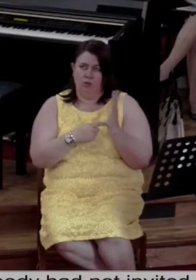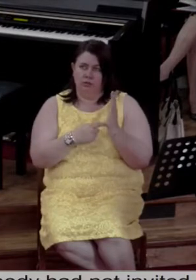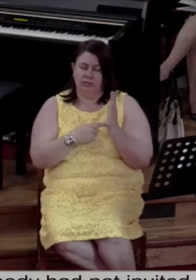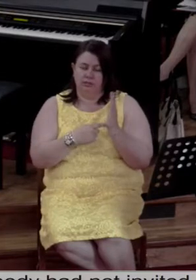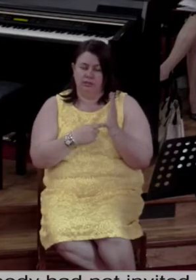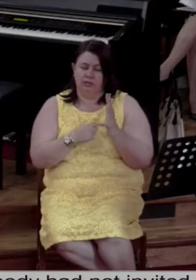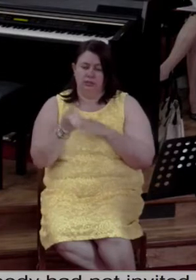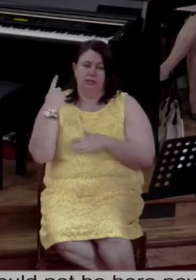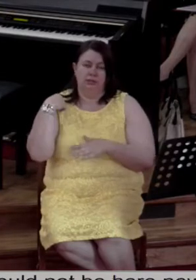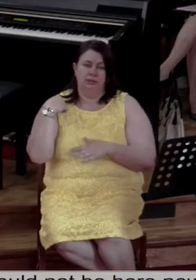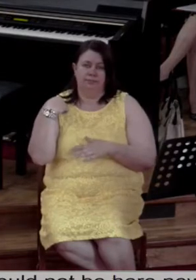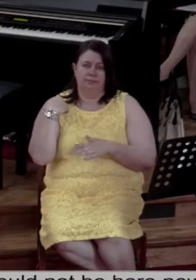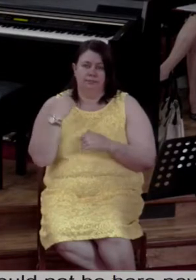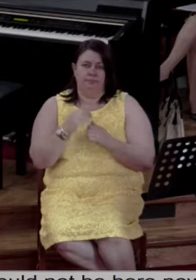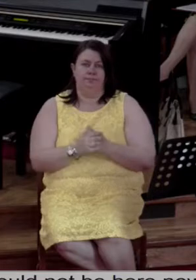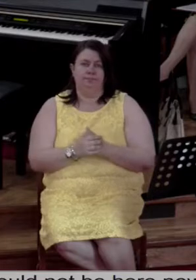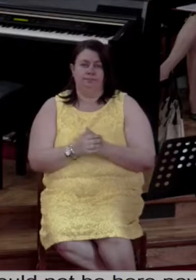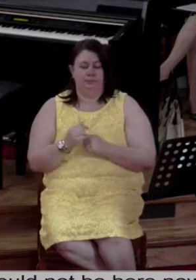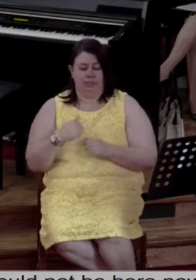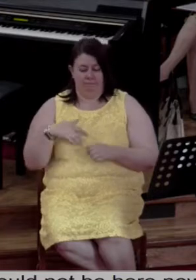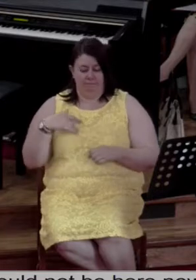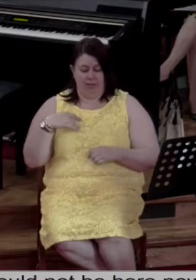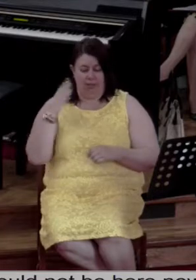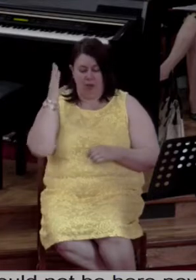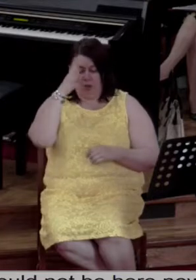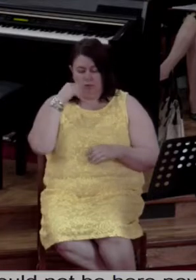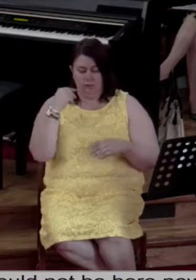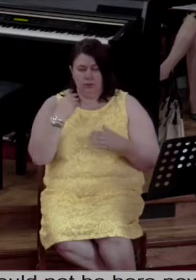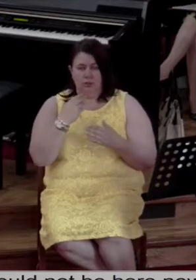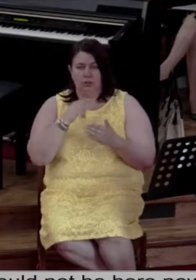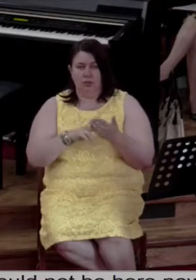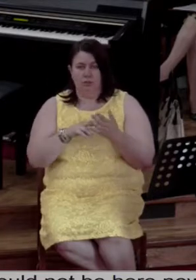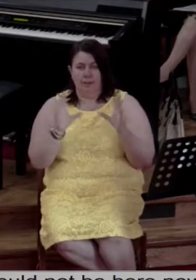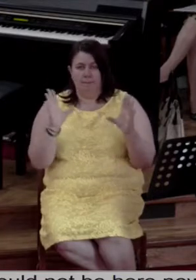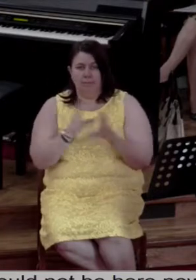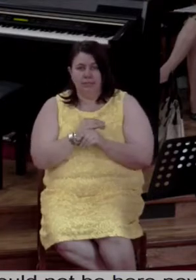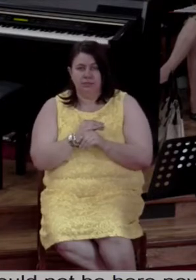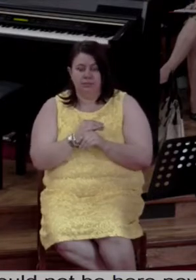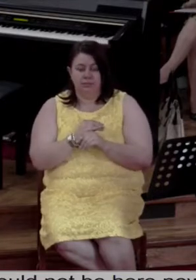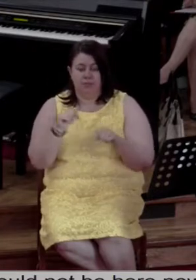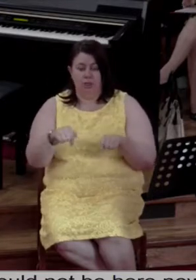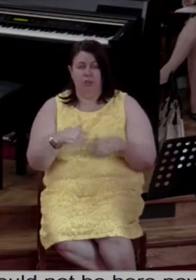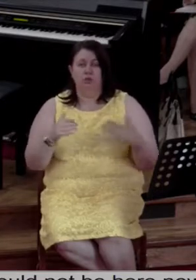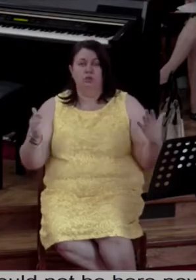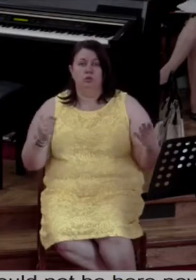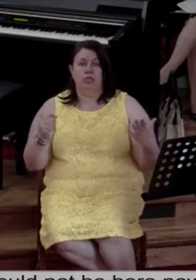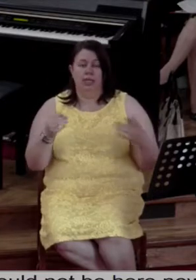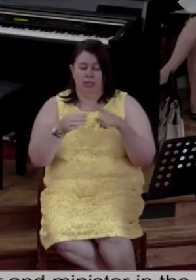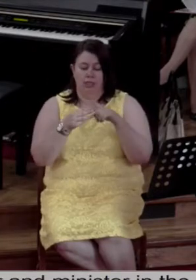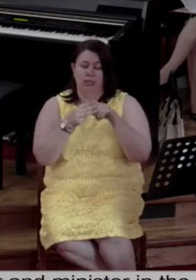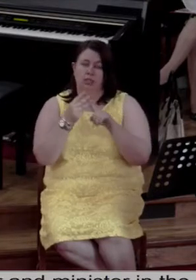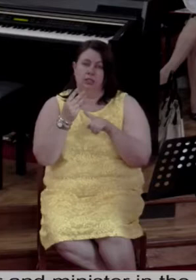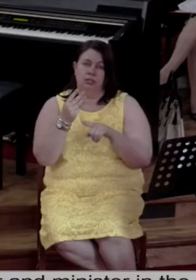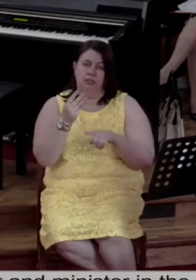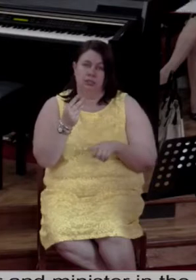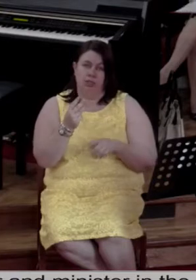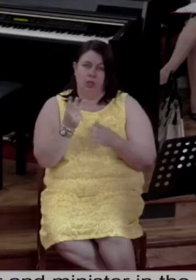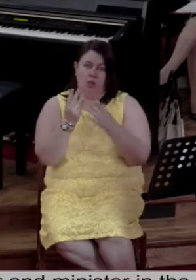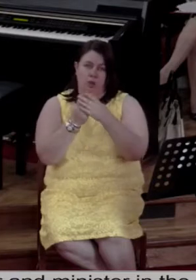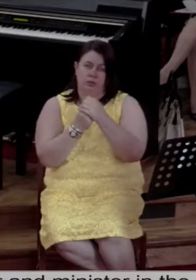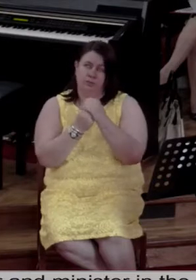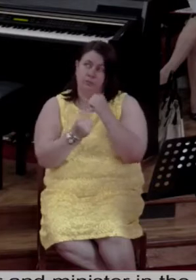gets missed out, particularly in the Church of Scotland. But today is Trinity Sunday. It's the day we remember that we worship one God in